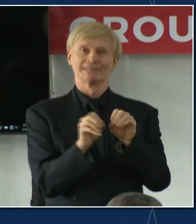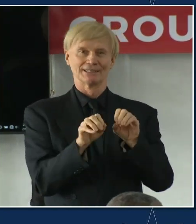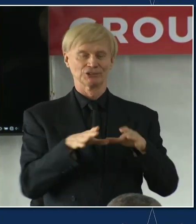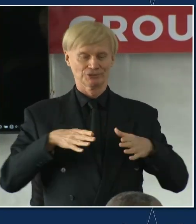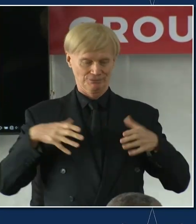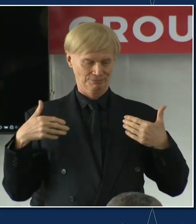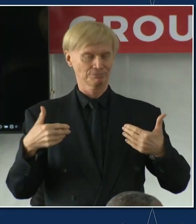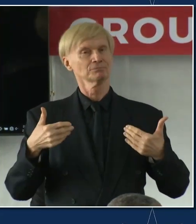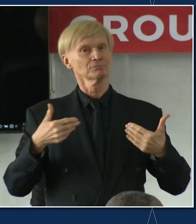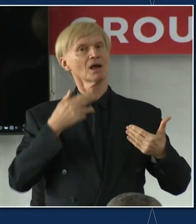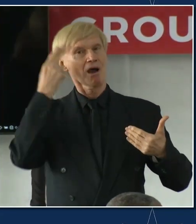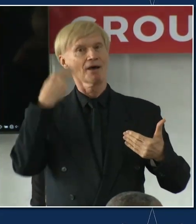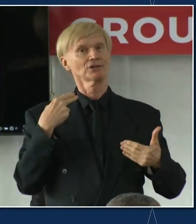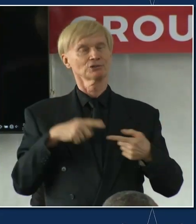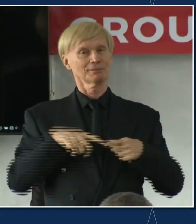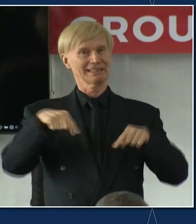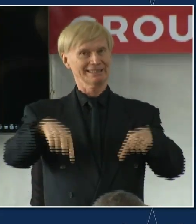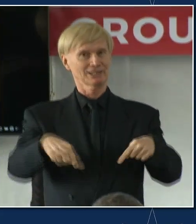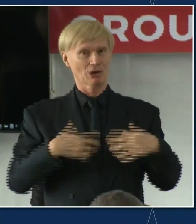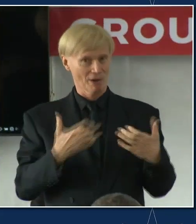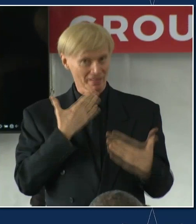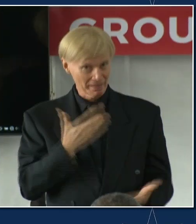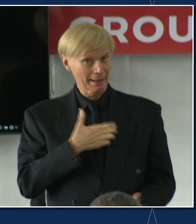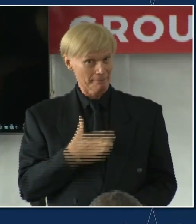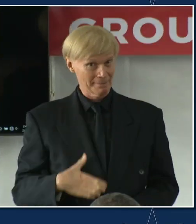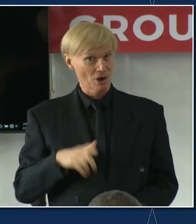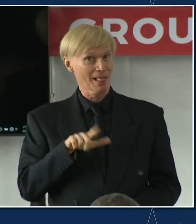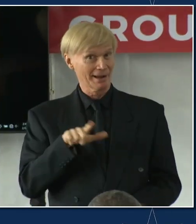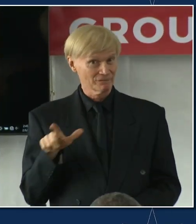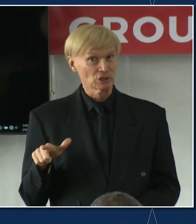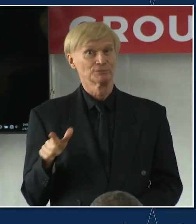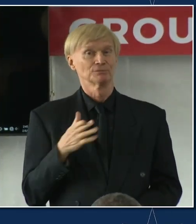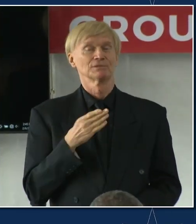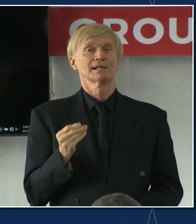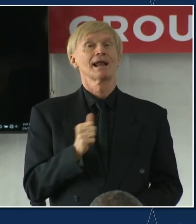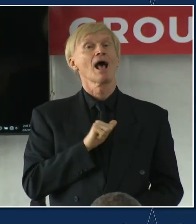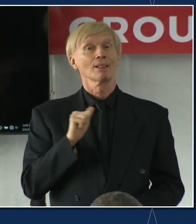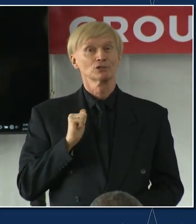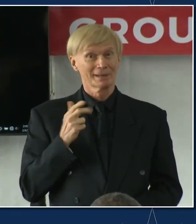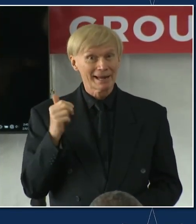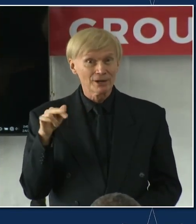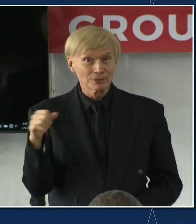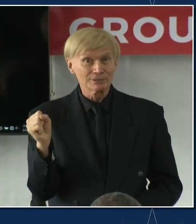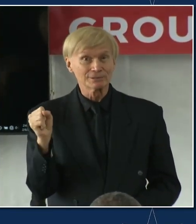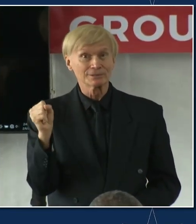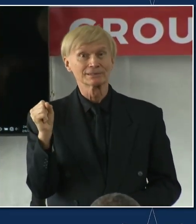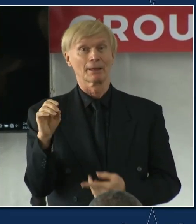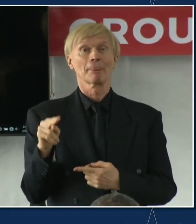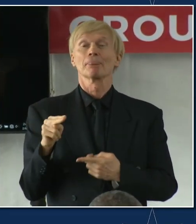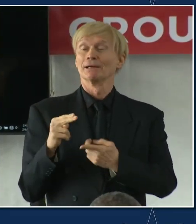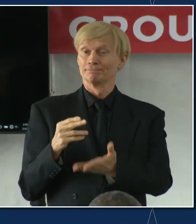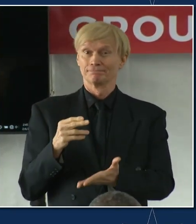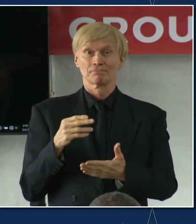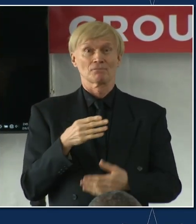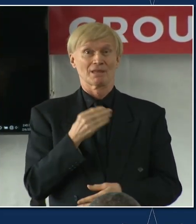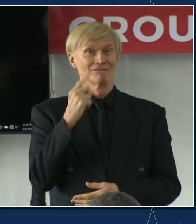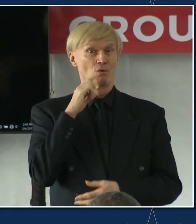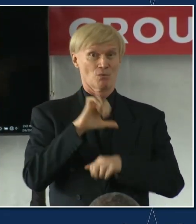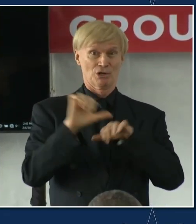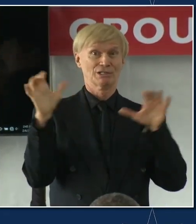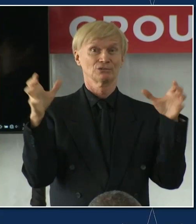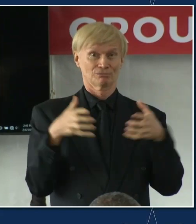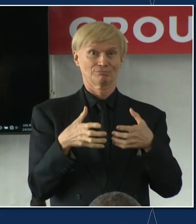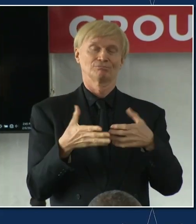an honor to be here. I want to thank Mayor Lightfoot and Alderman Harris and Alderman Harrison for working to